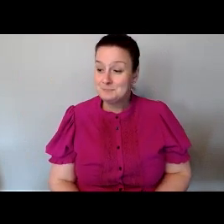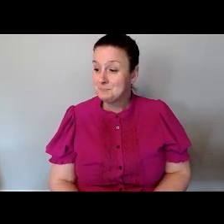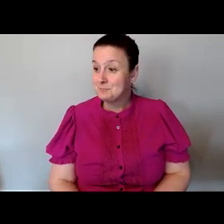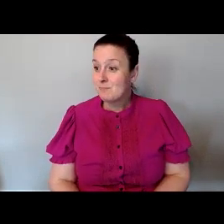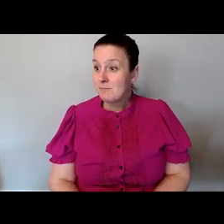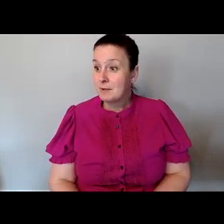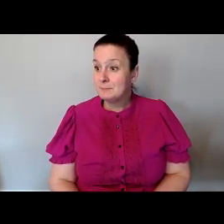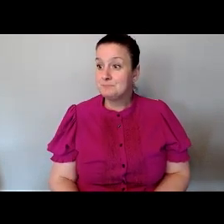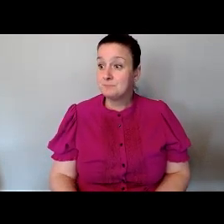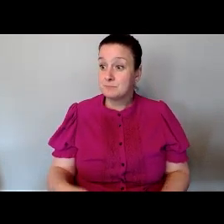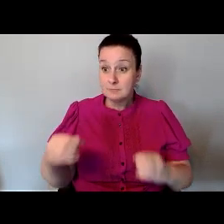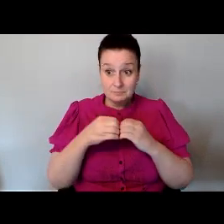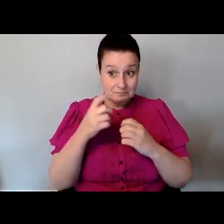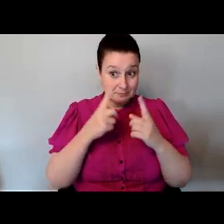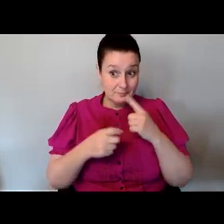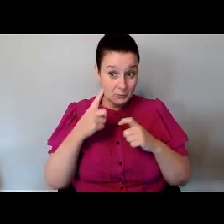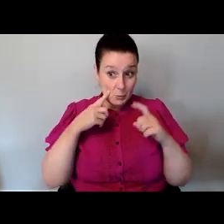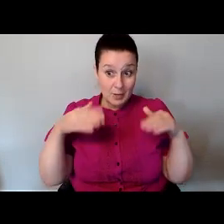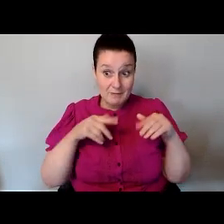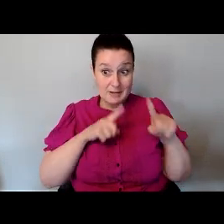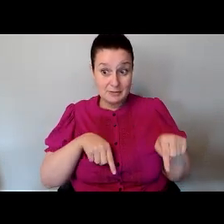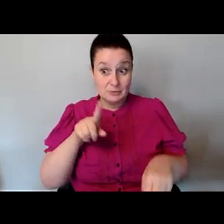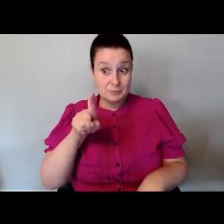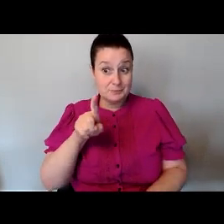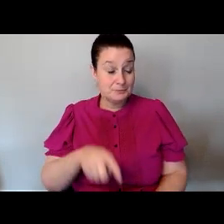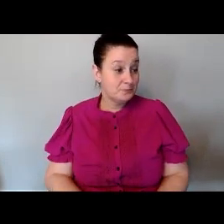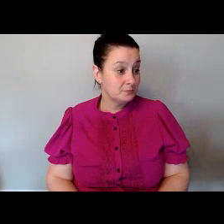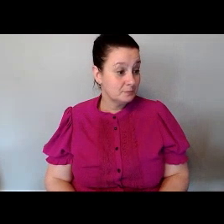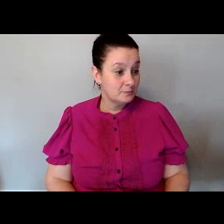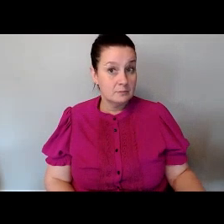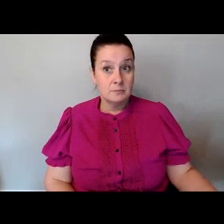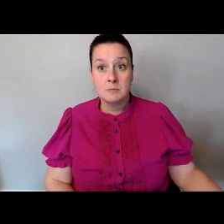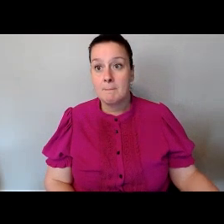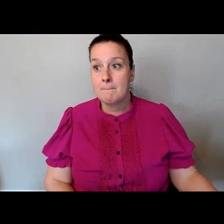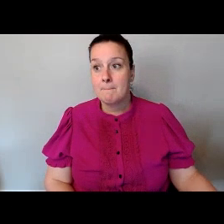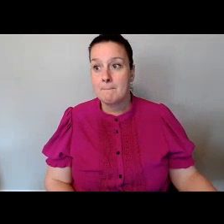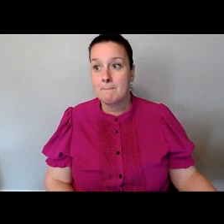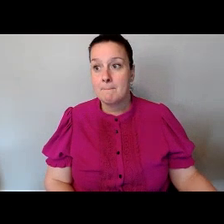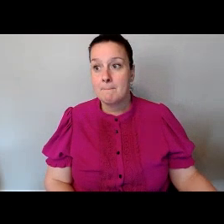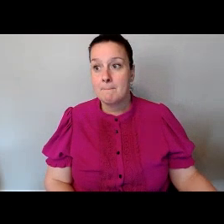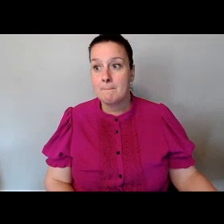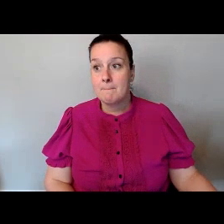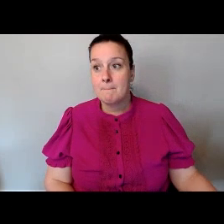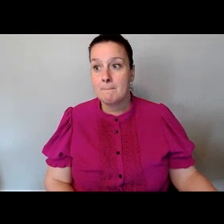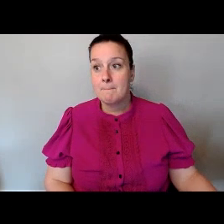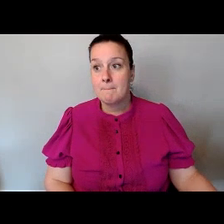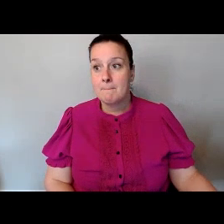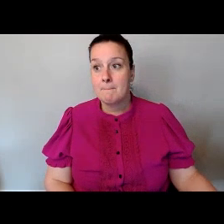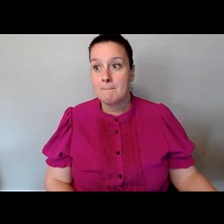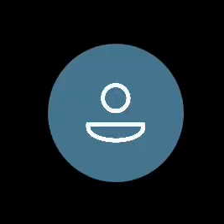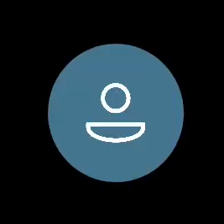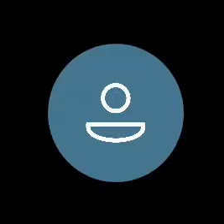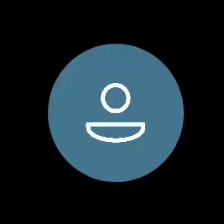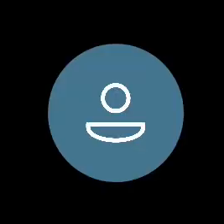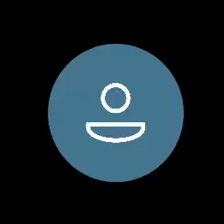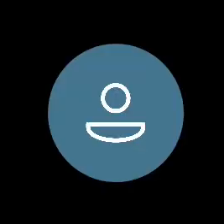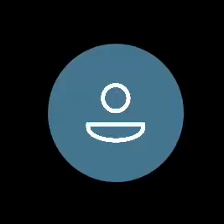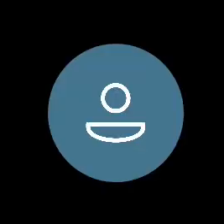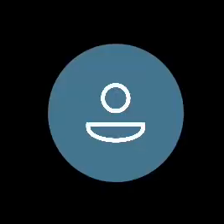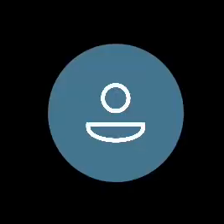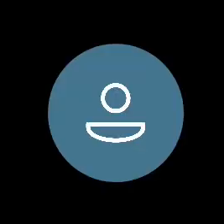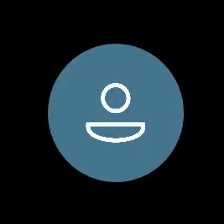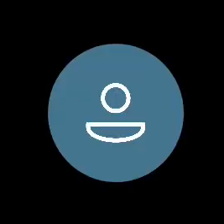Are there any other questions that we didn't get to answer? There was one about CareerLink, Dana. What is our